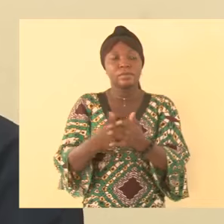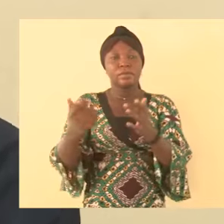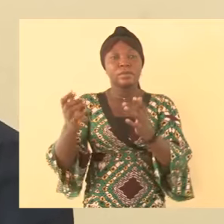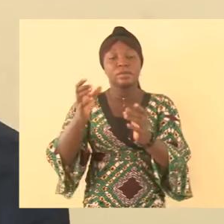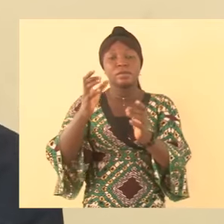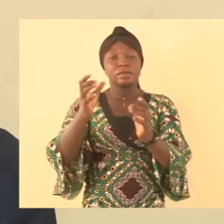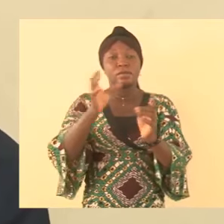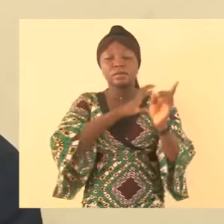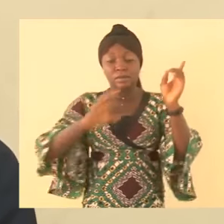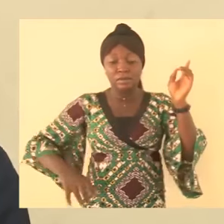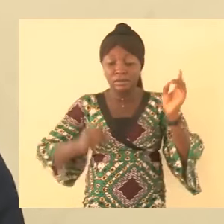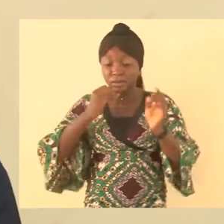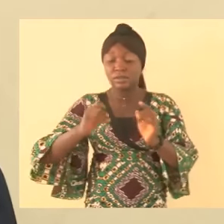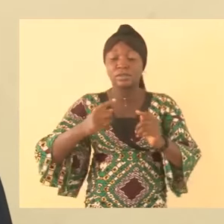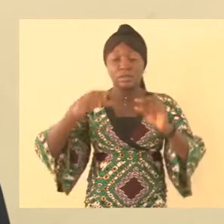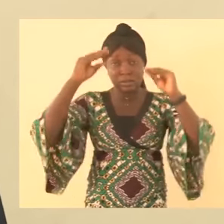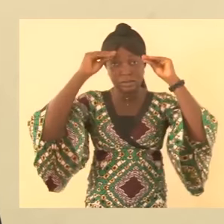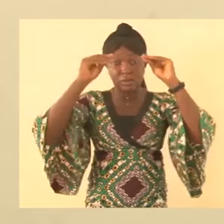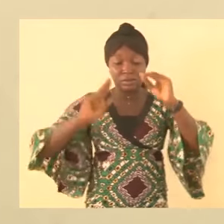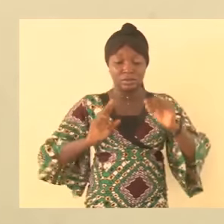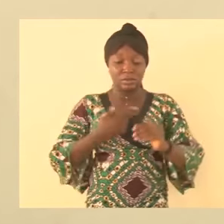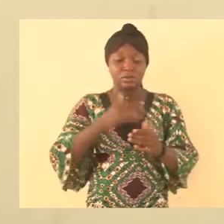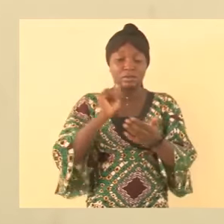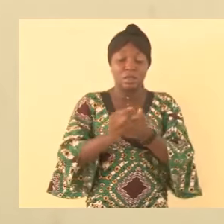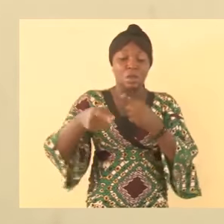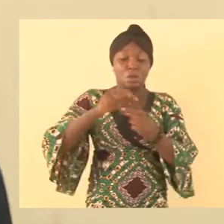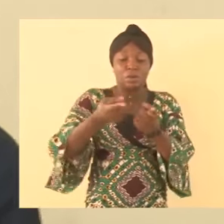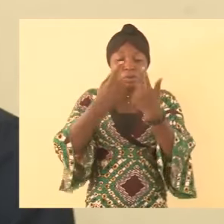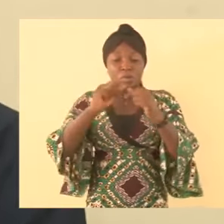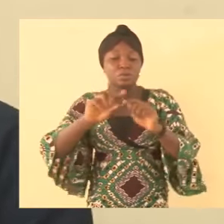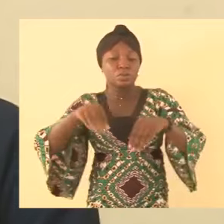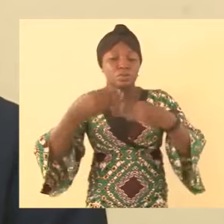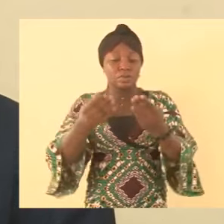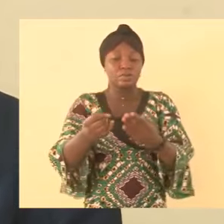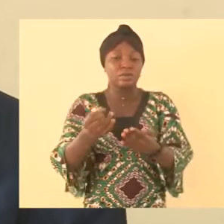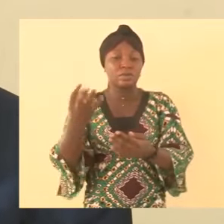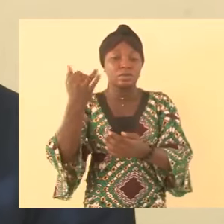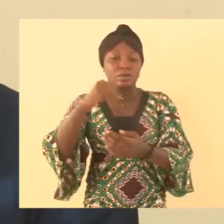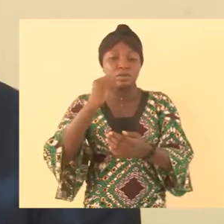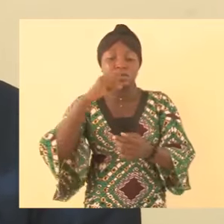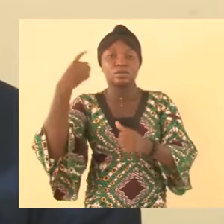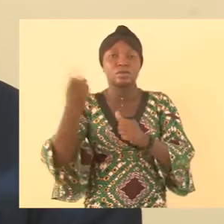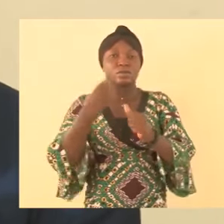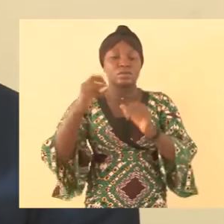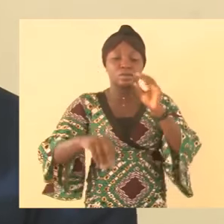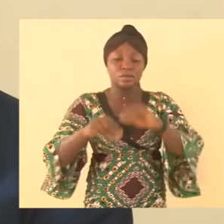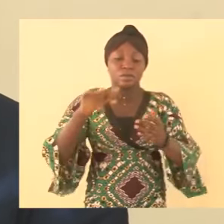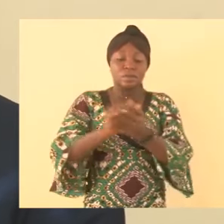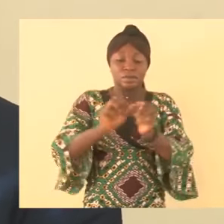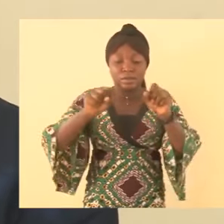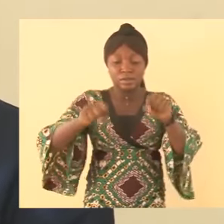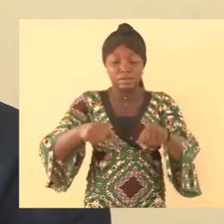Christ is trying to tell us or to teach us that when it comes to giving, there's always conditions that